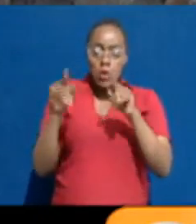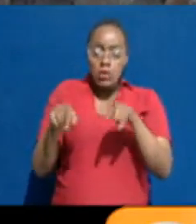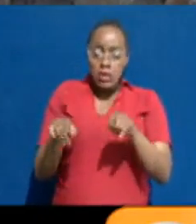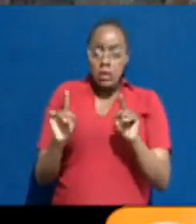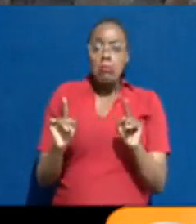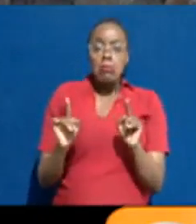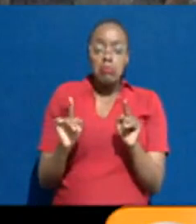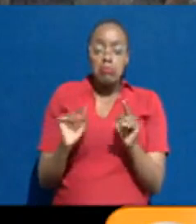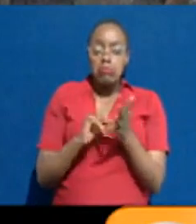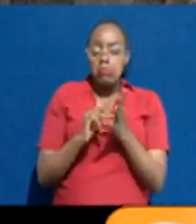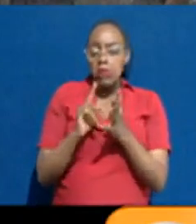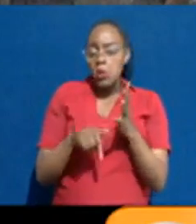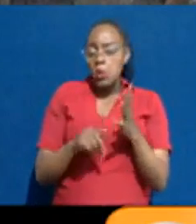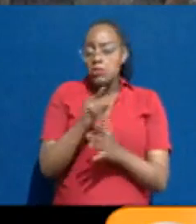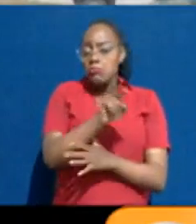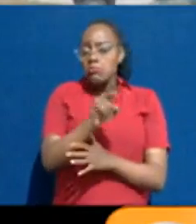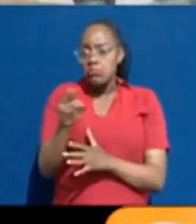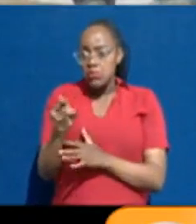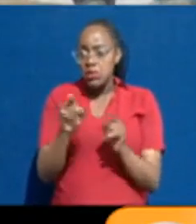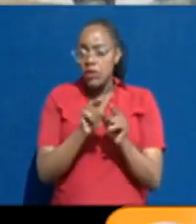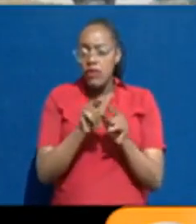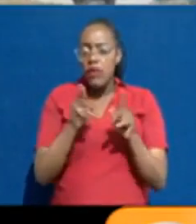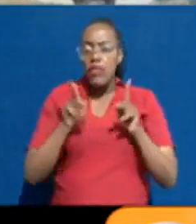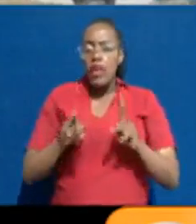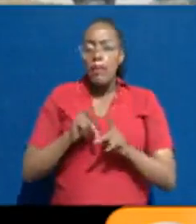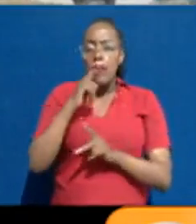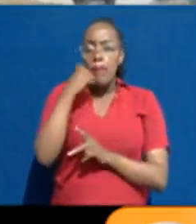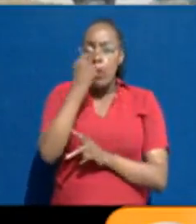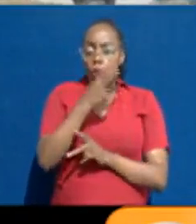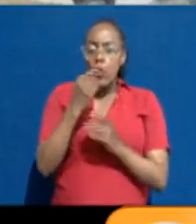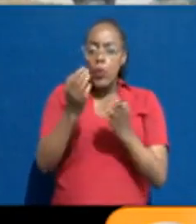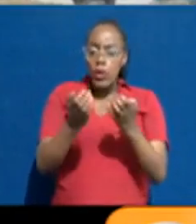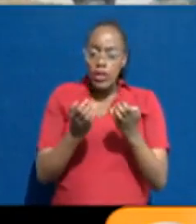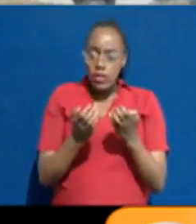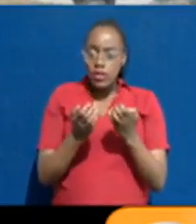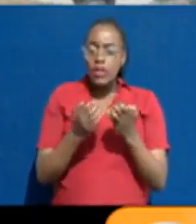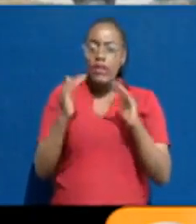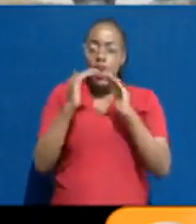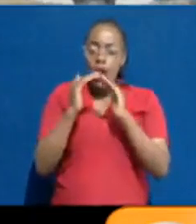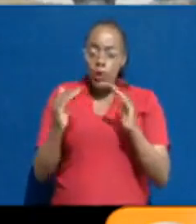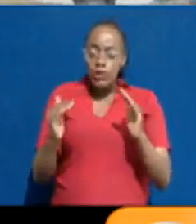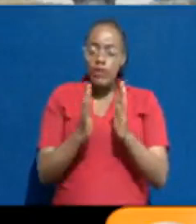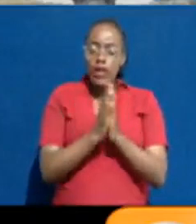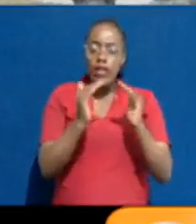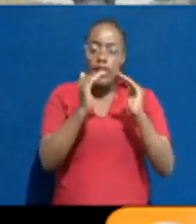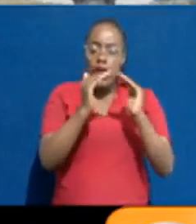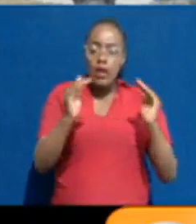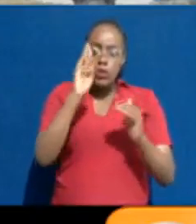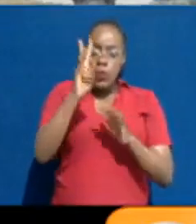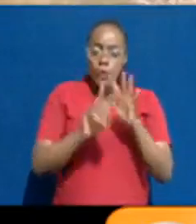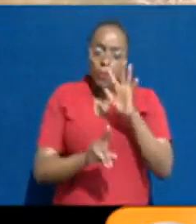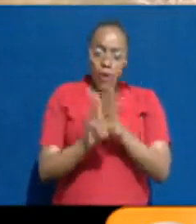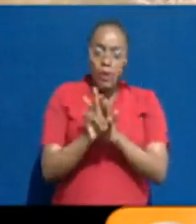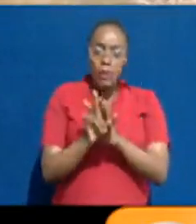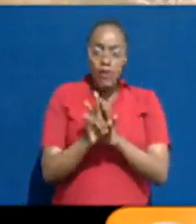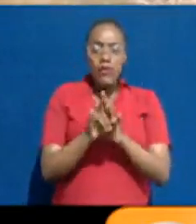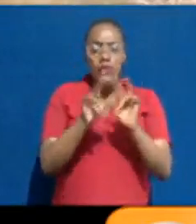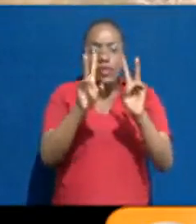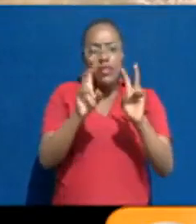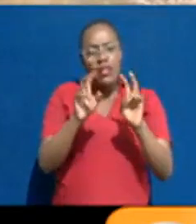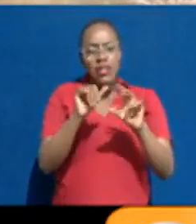So these are the population that really need housing, and housing will come with, of course, issues,